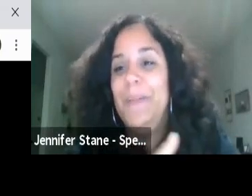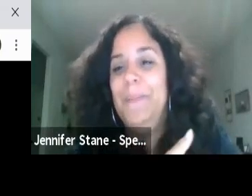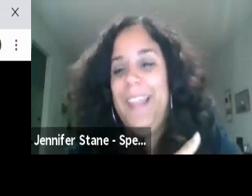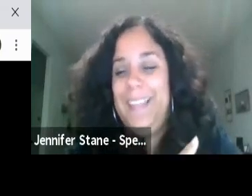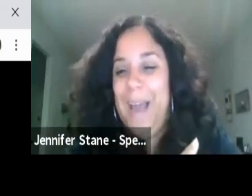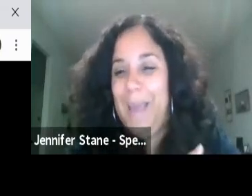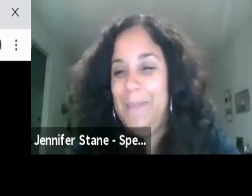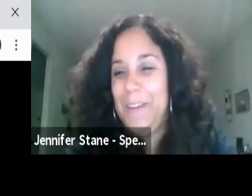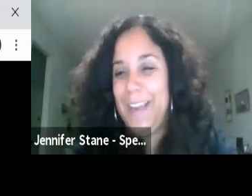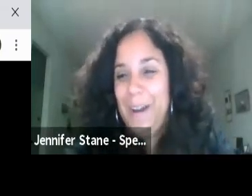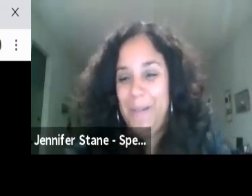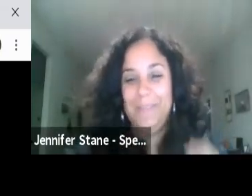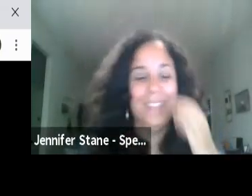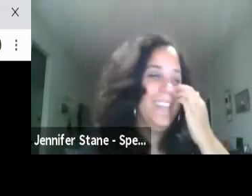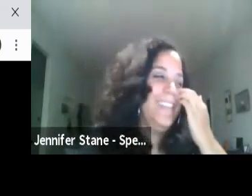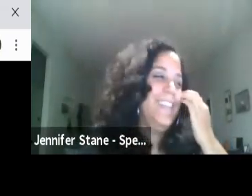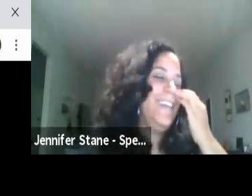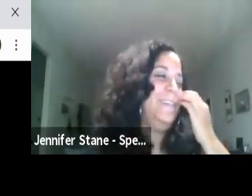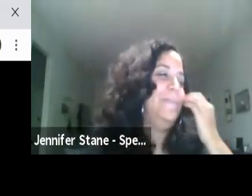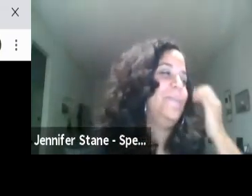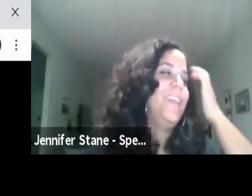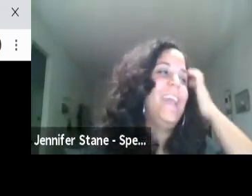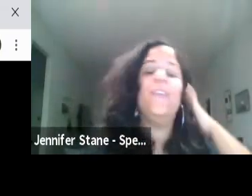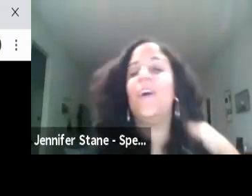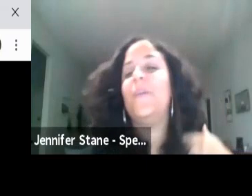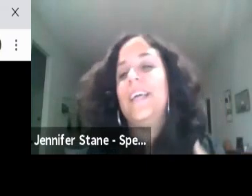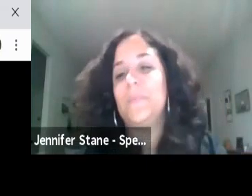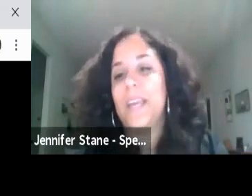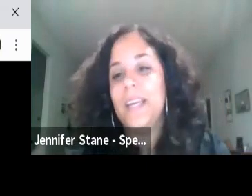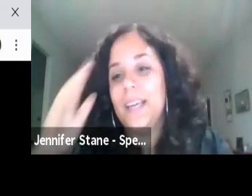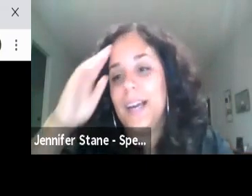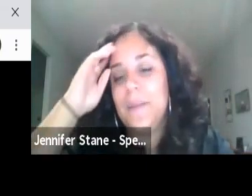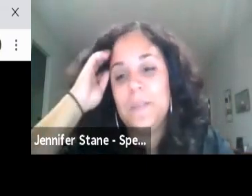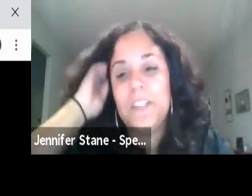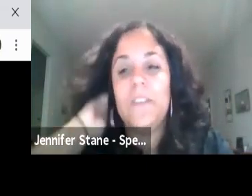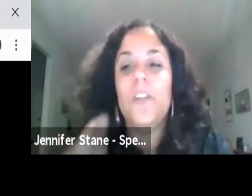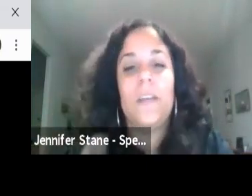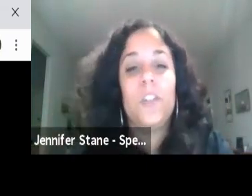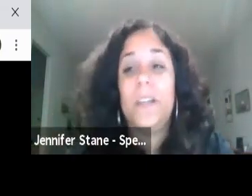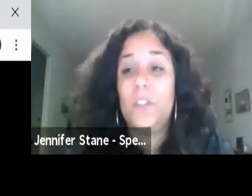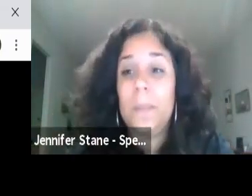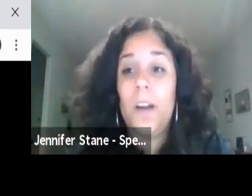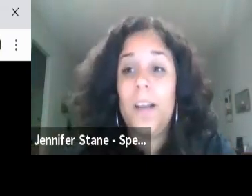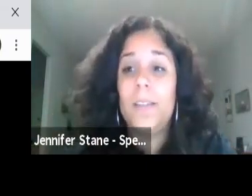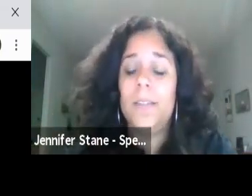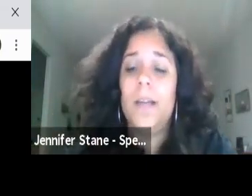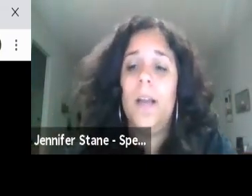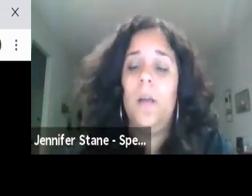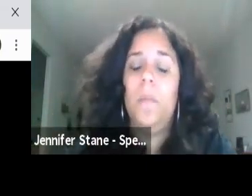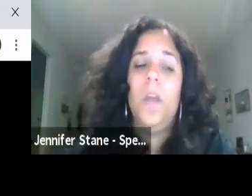door by the time you get home. And you can always ask me, especially if you're looking for specialty